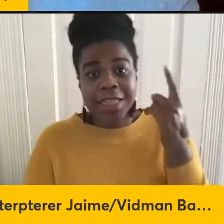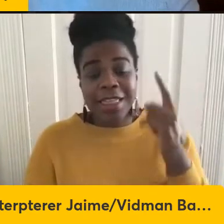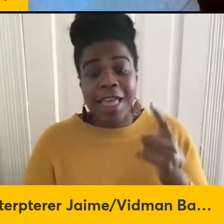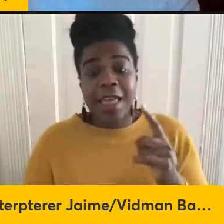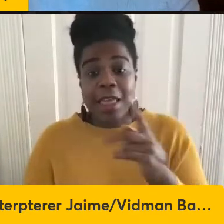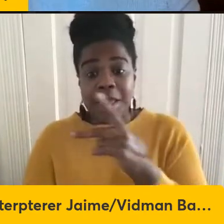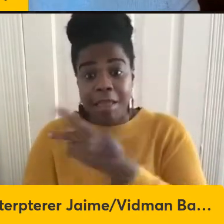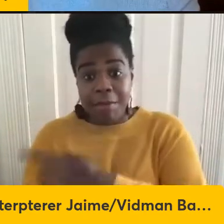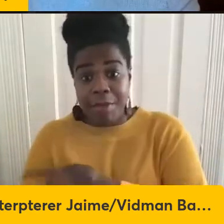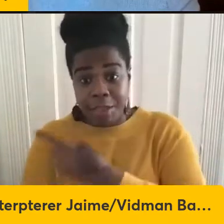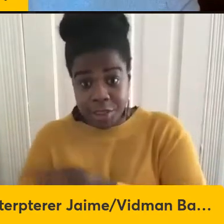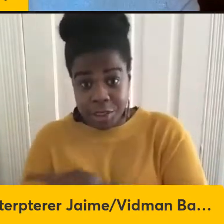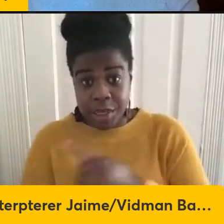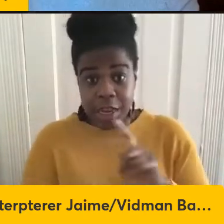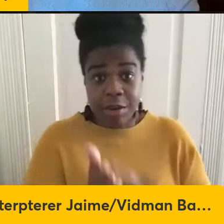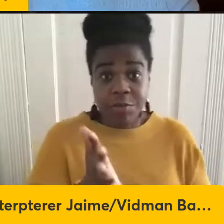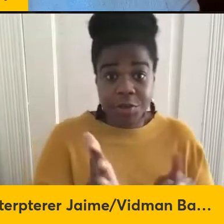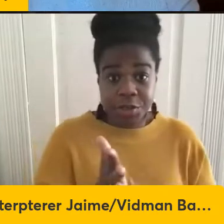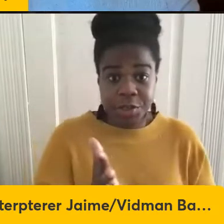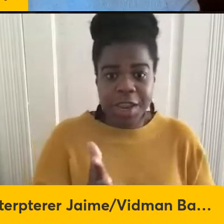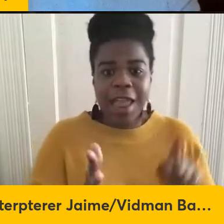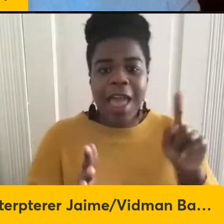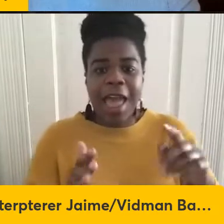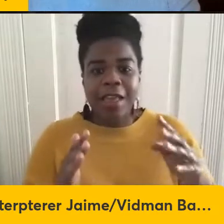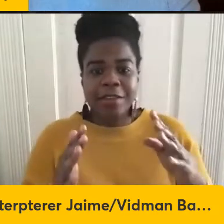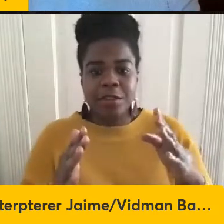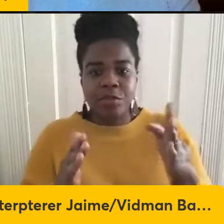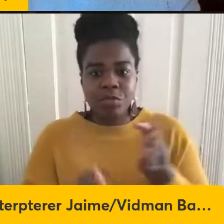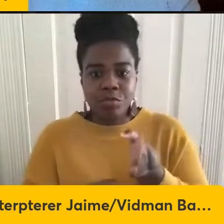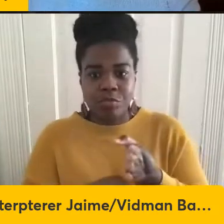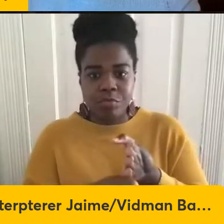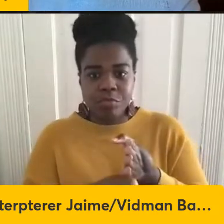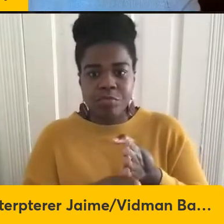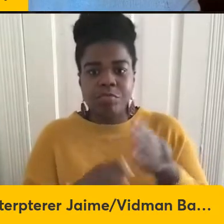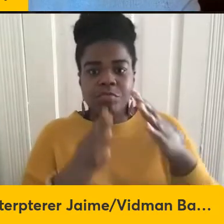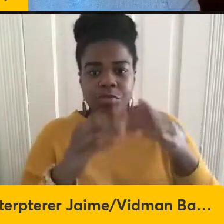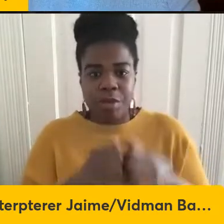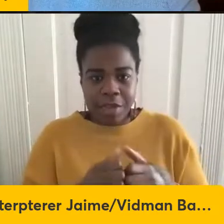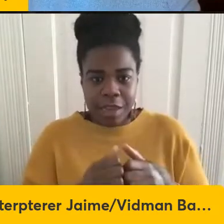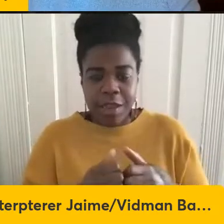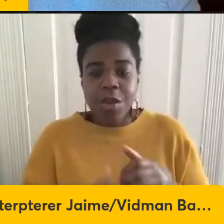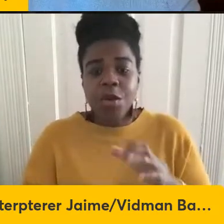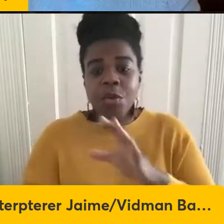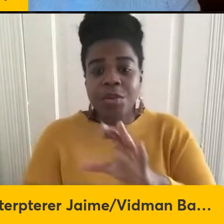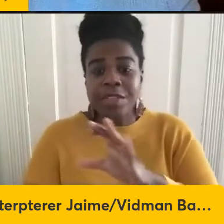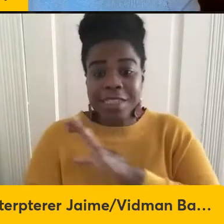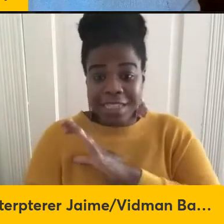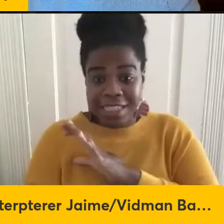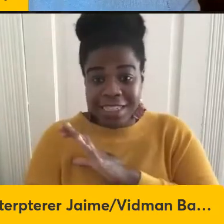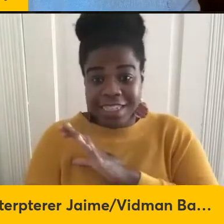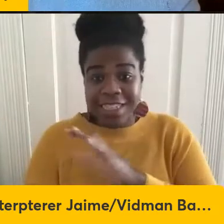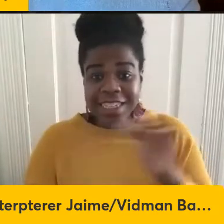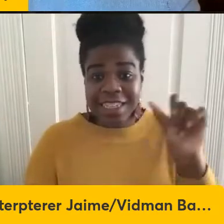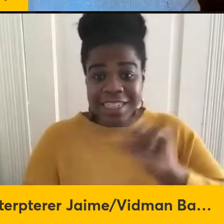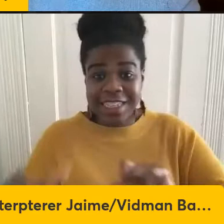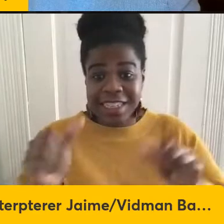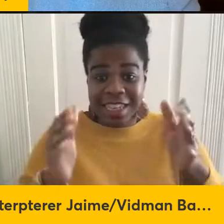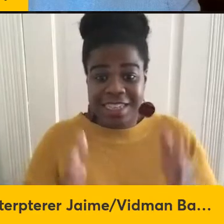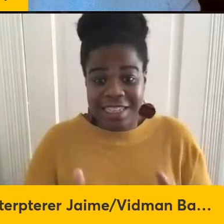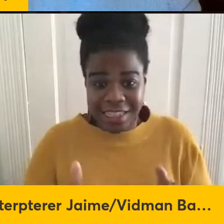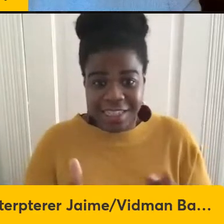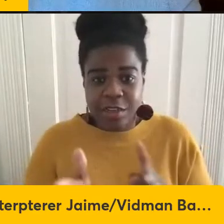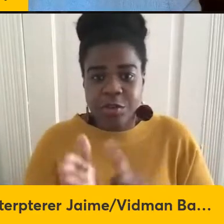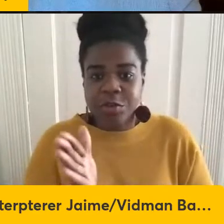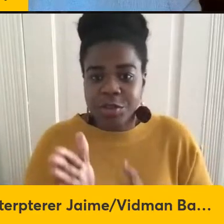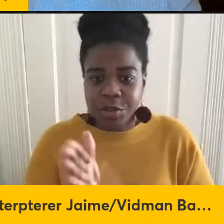patients and researchers has to break down, because in the end, we're citizen scientists. Researchers are going to be